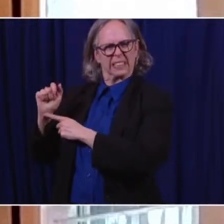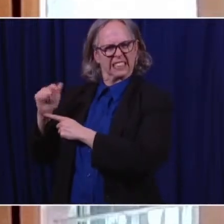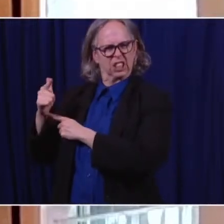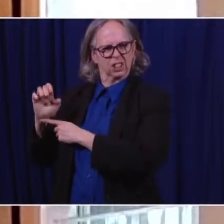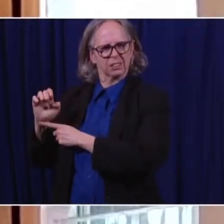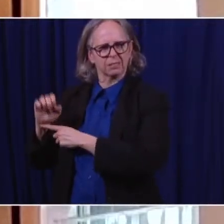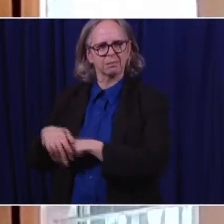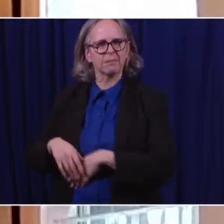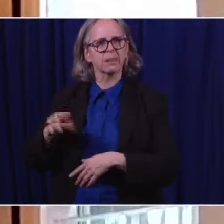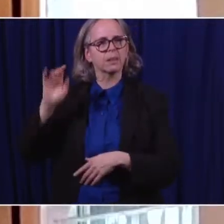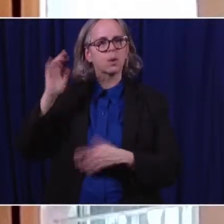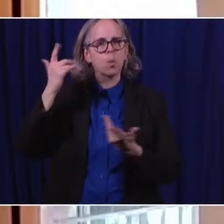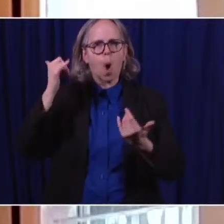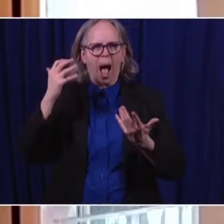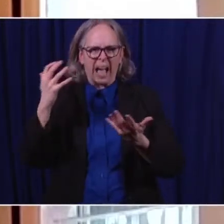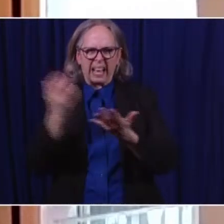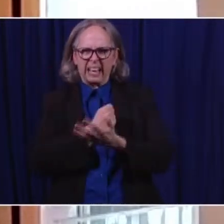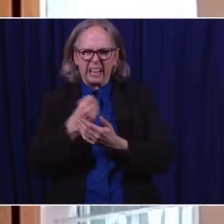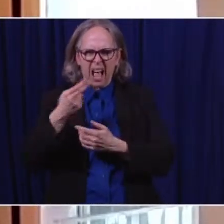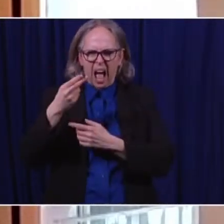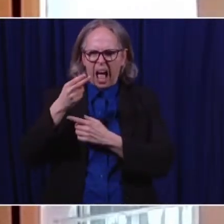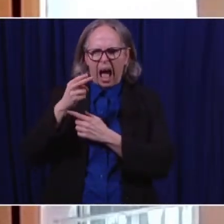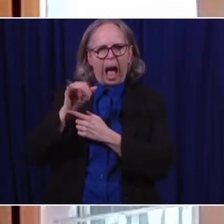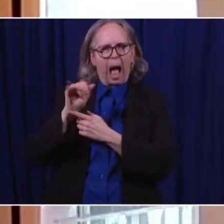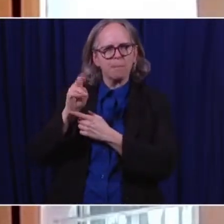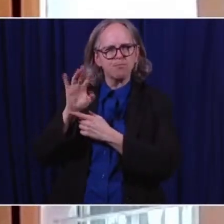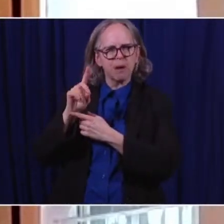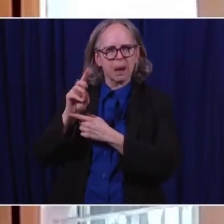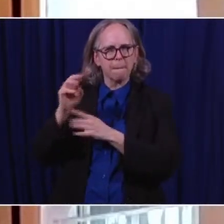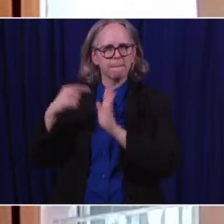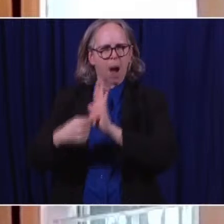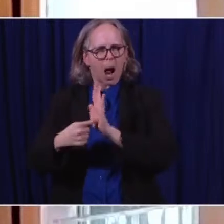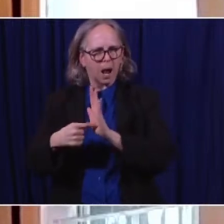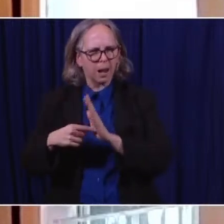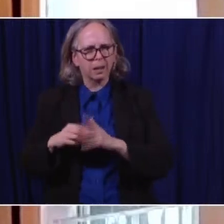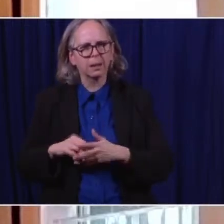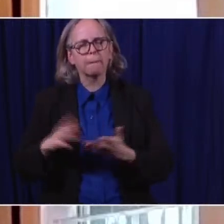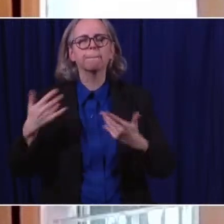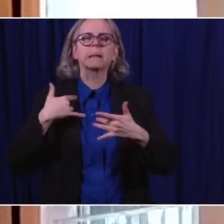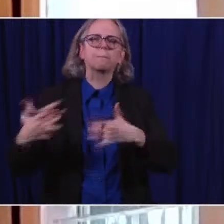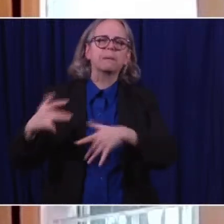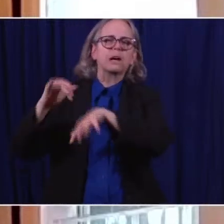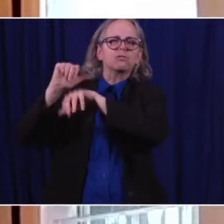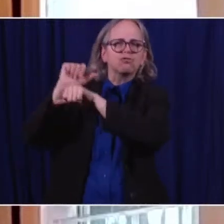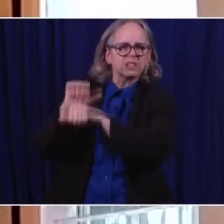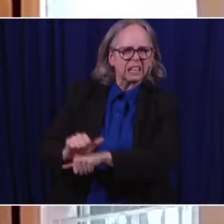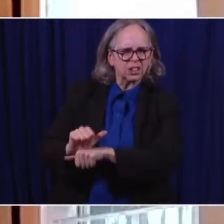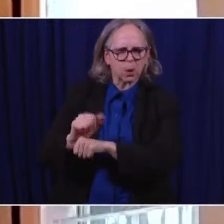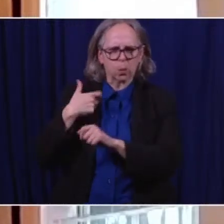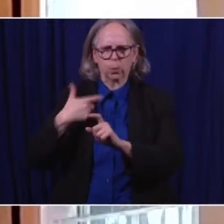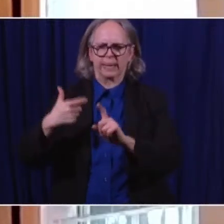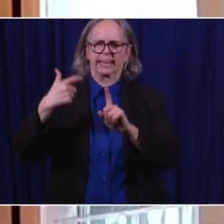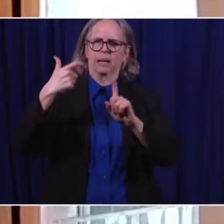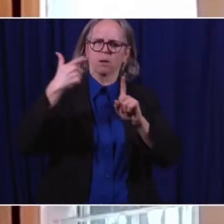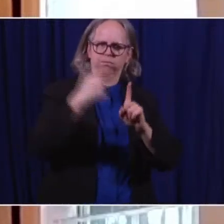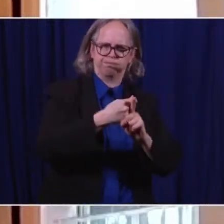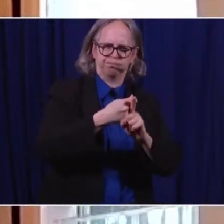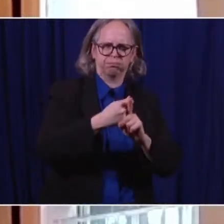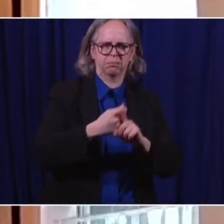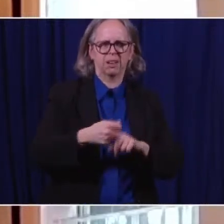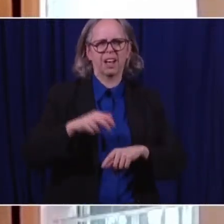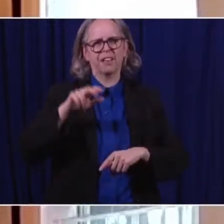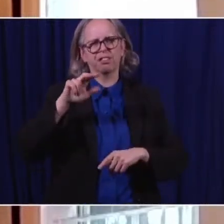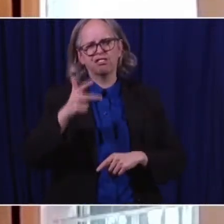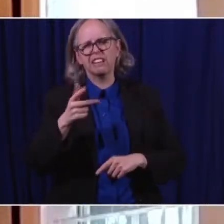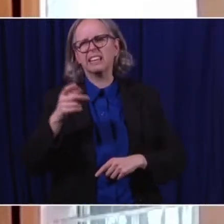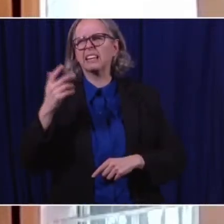traditional syringes for 3 or 4 of the doses, and the less readily available